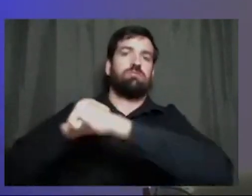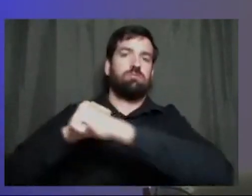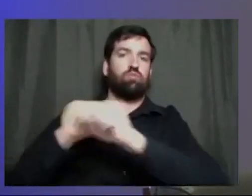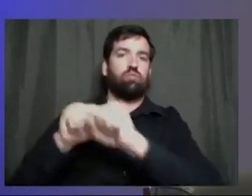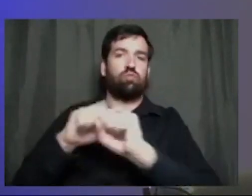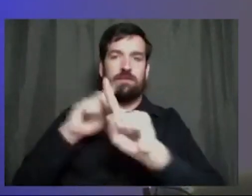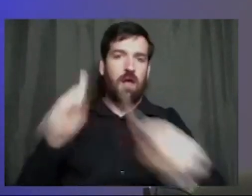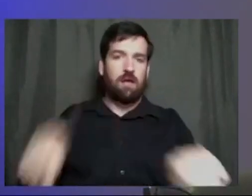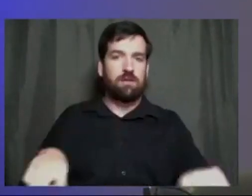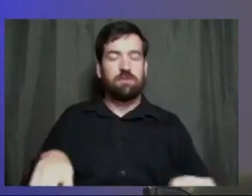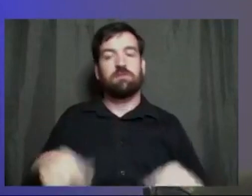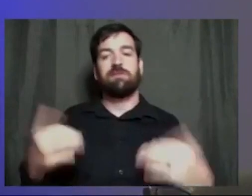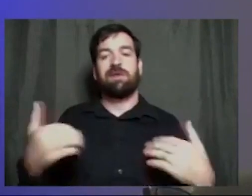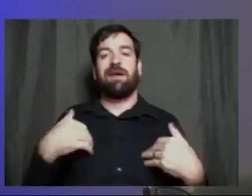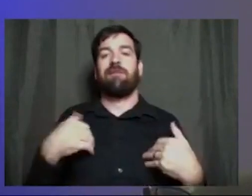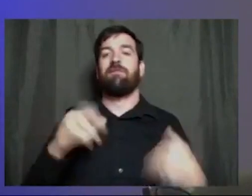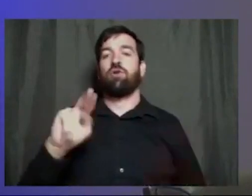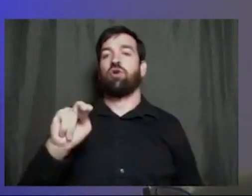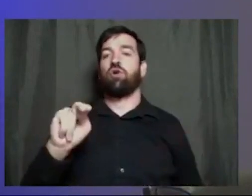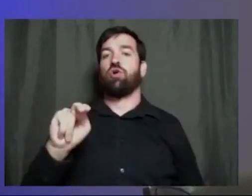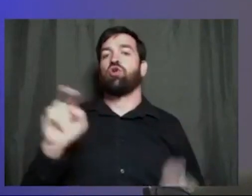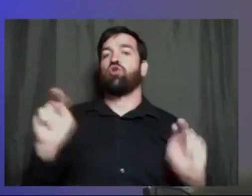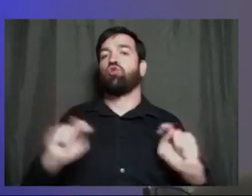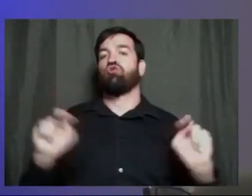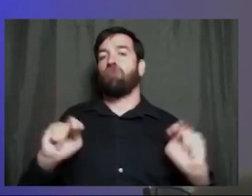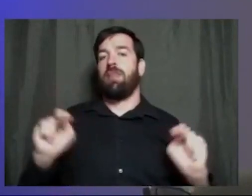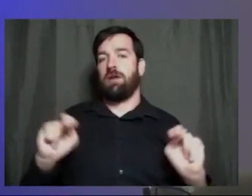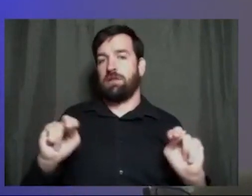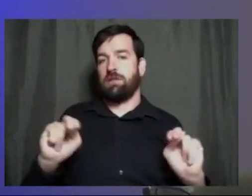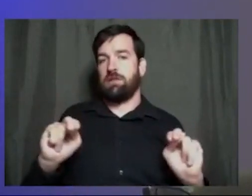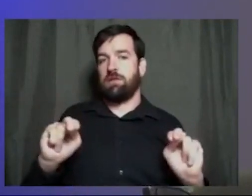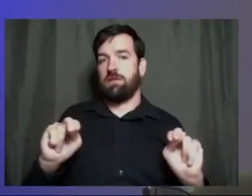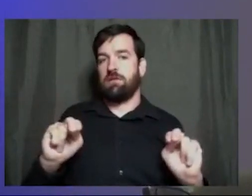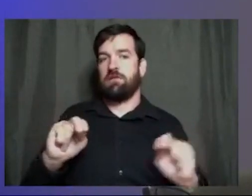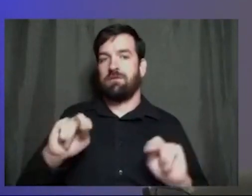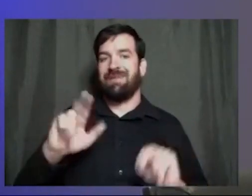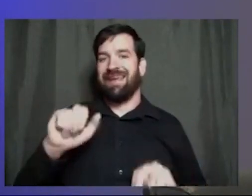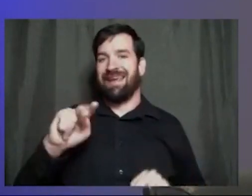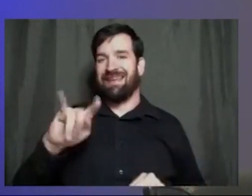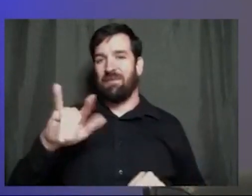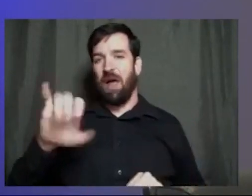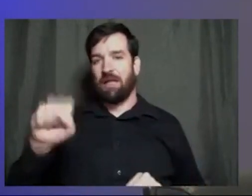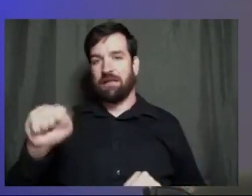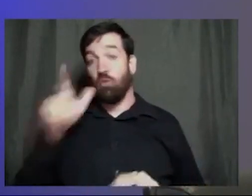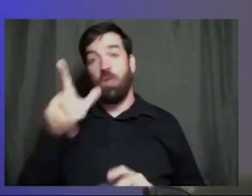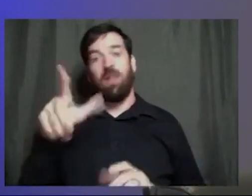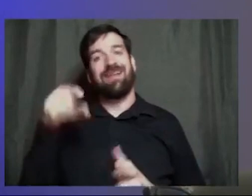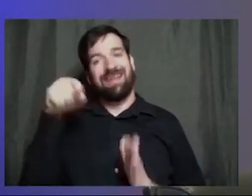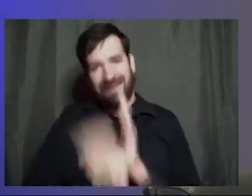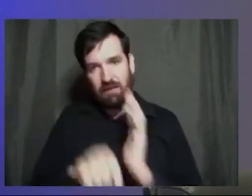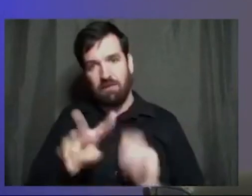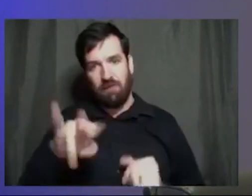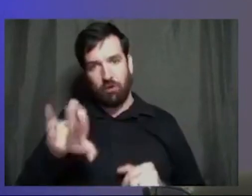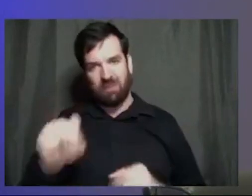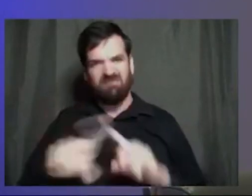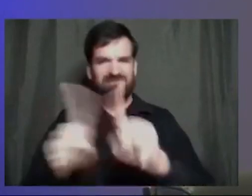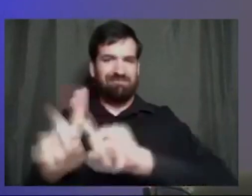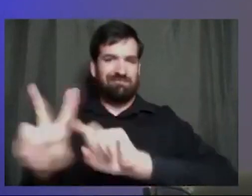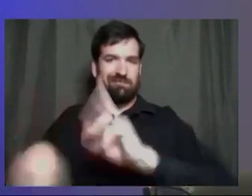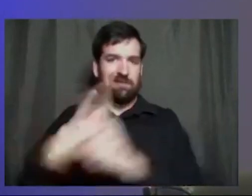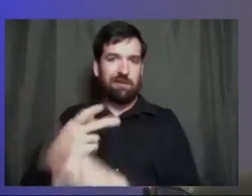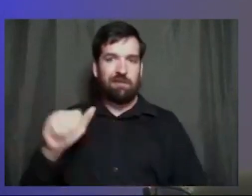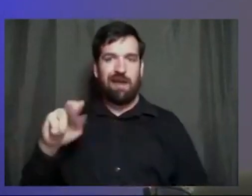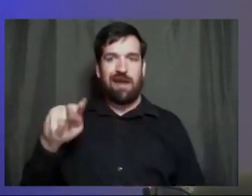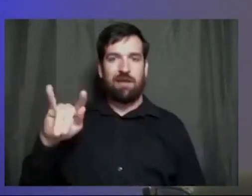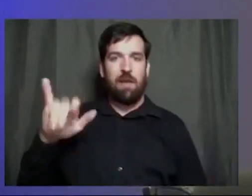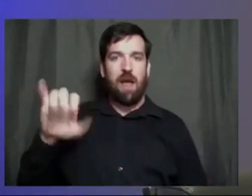something called neutralizing antibodies, which are the type of antibodies that actually kill viruses. So there's different types of antibodies that your body makes,